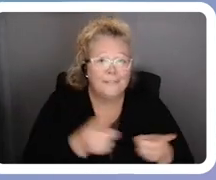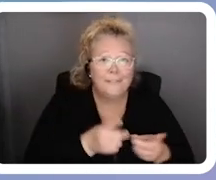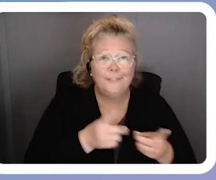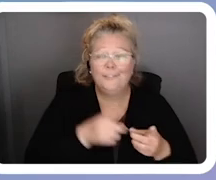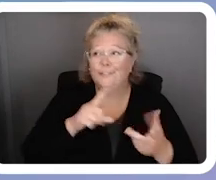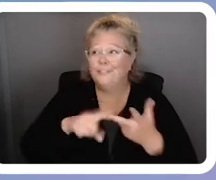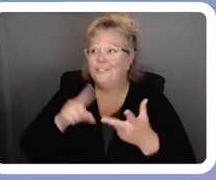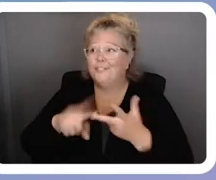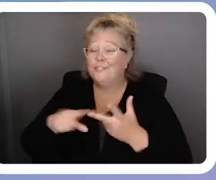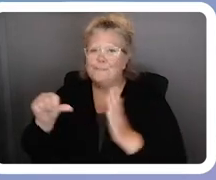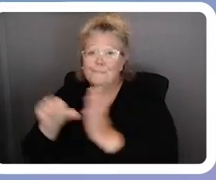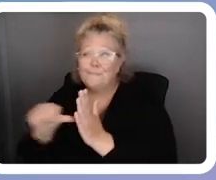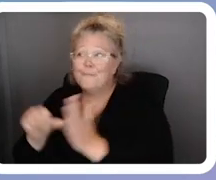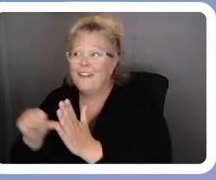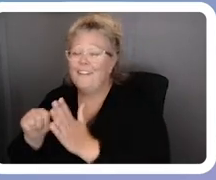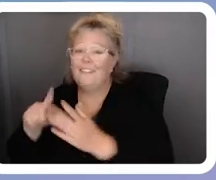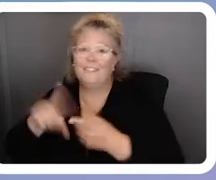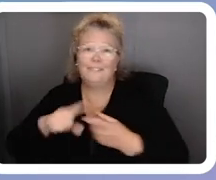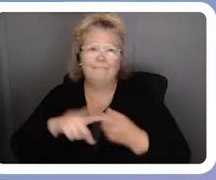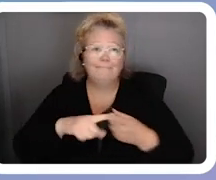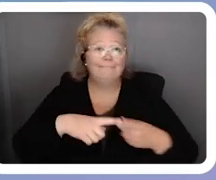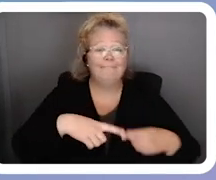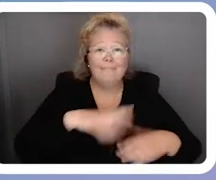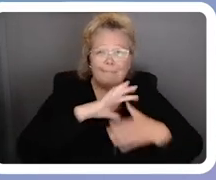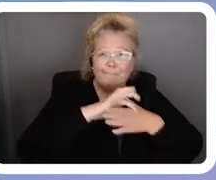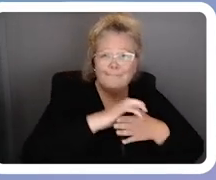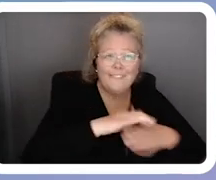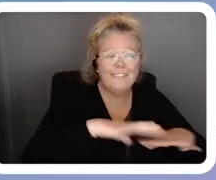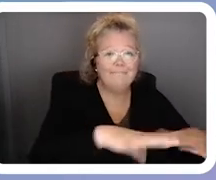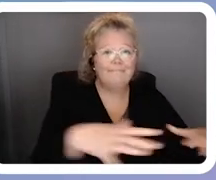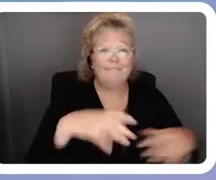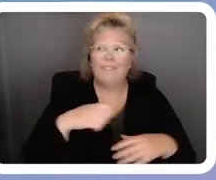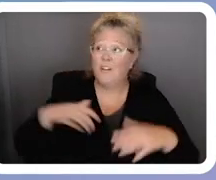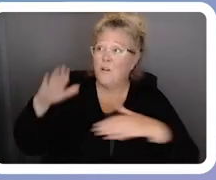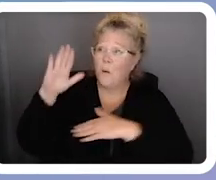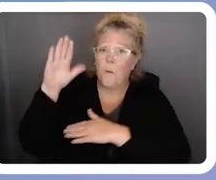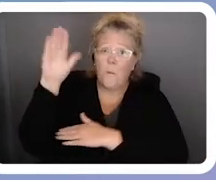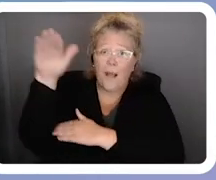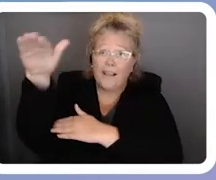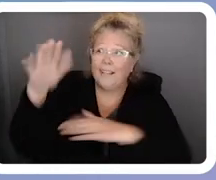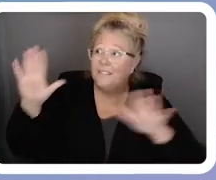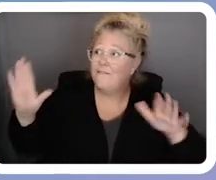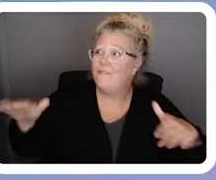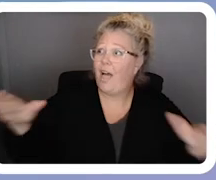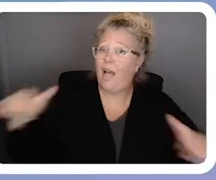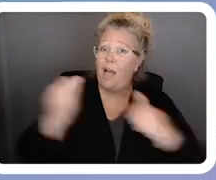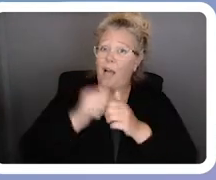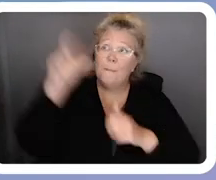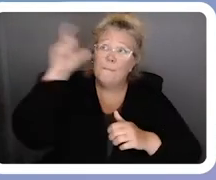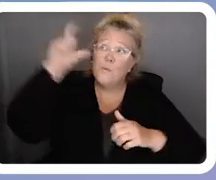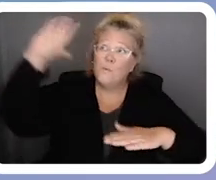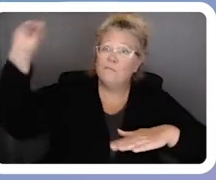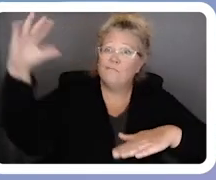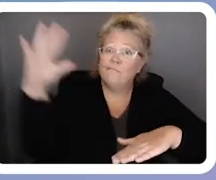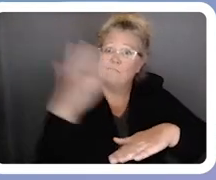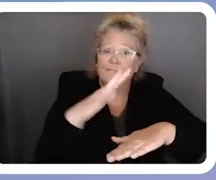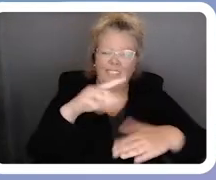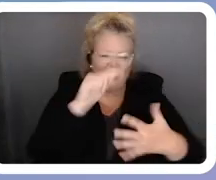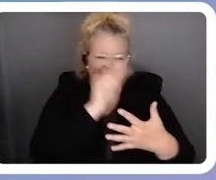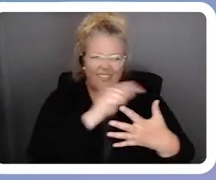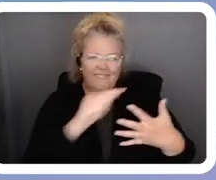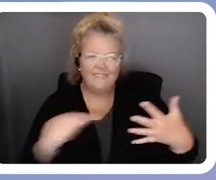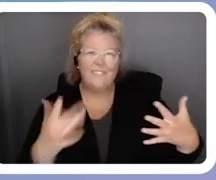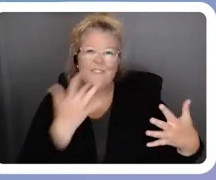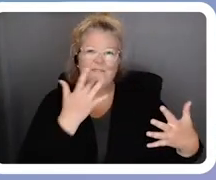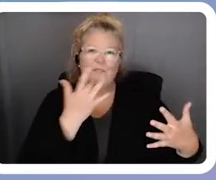strudels, doorbells and sleigh bells and schnitzel with noodles, wild geese that fly with the moon on their wings.